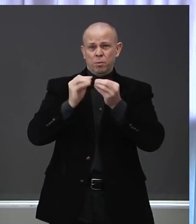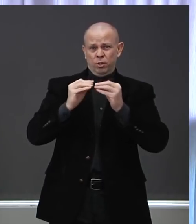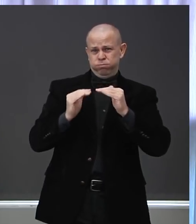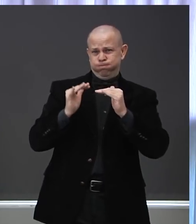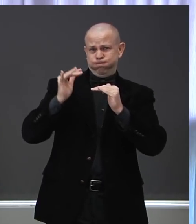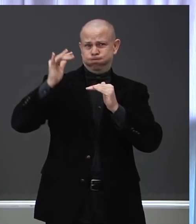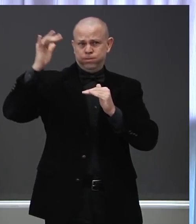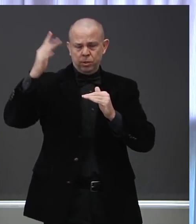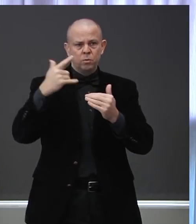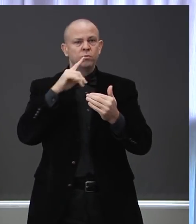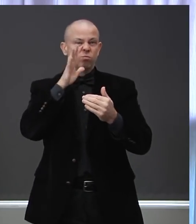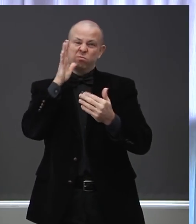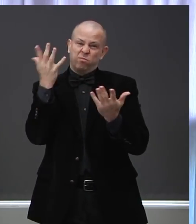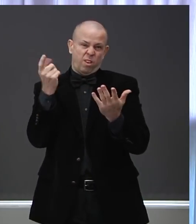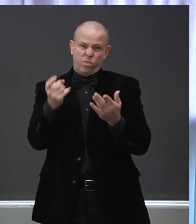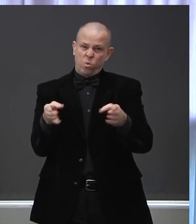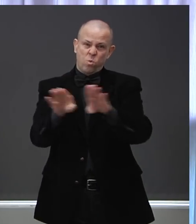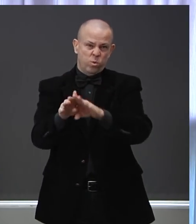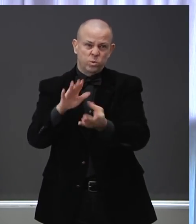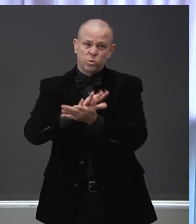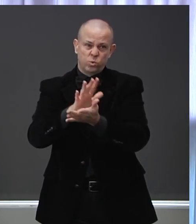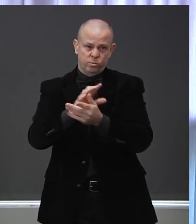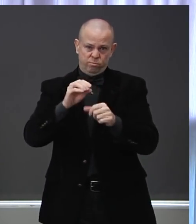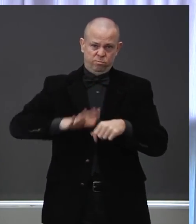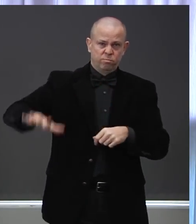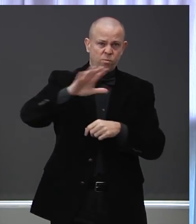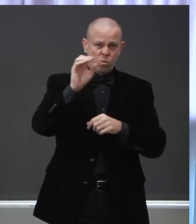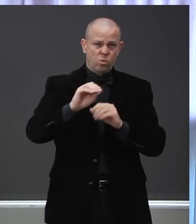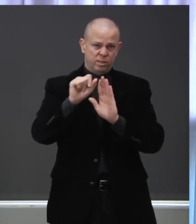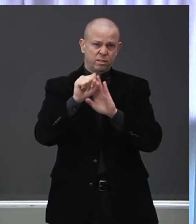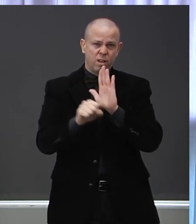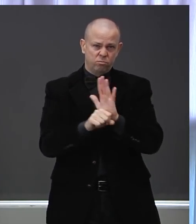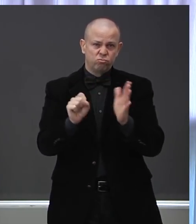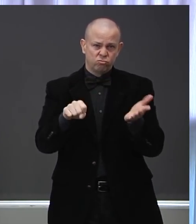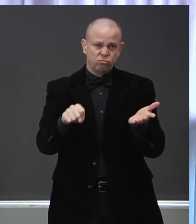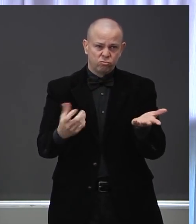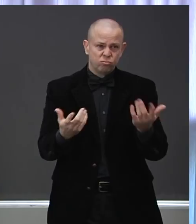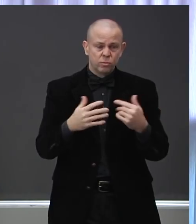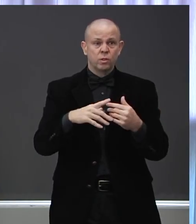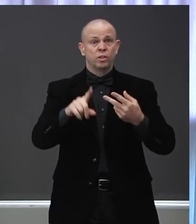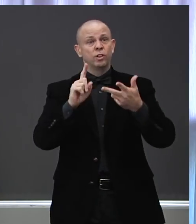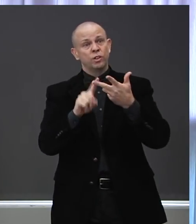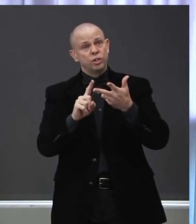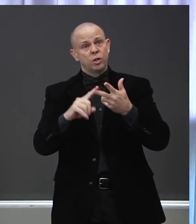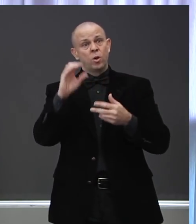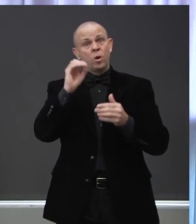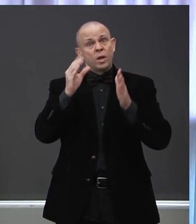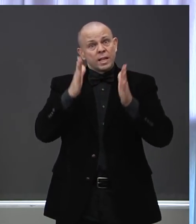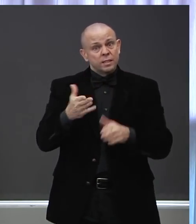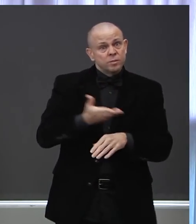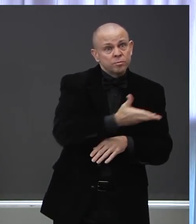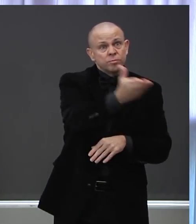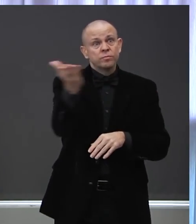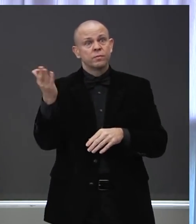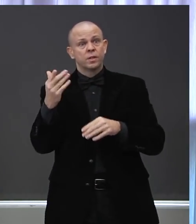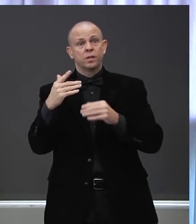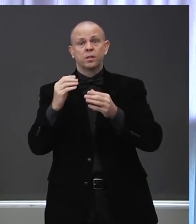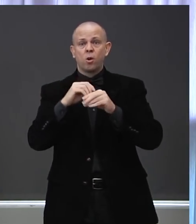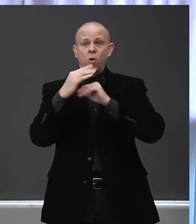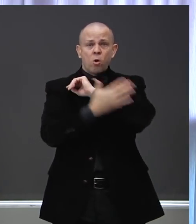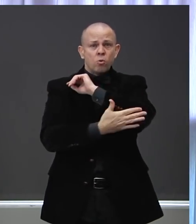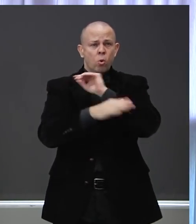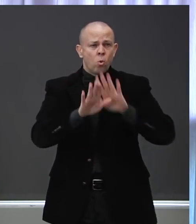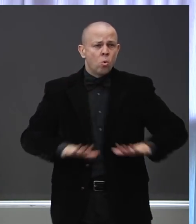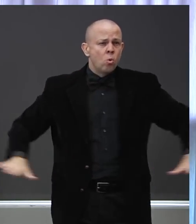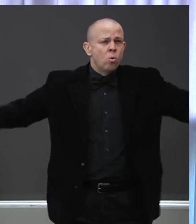of Oregon. And third, making clear how Oregonians in every county across the state can take